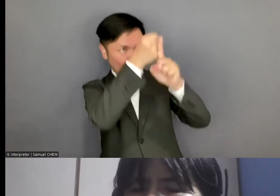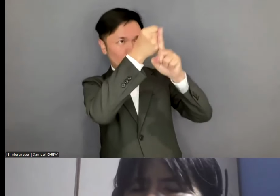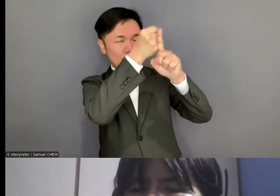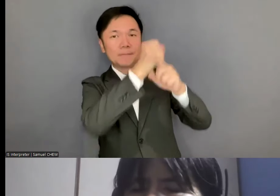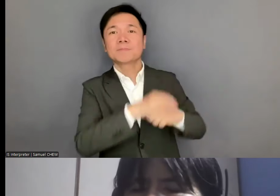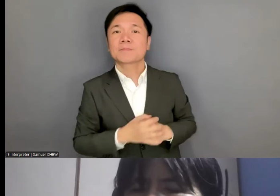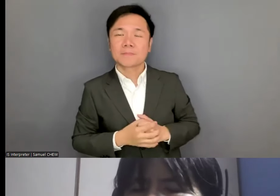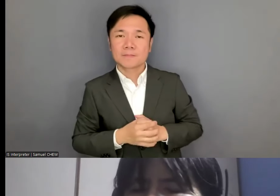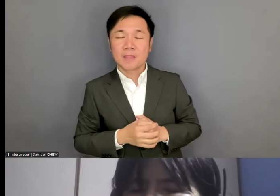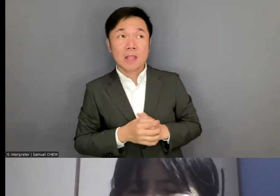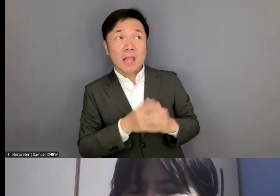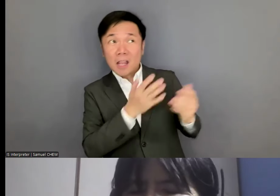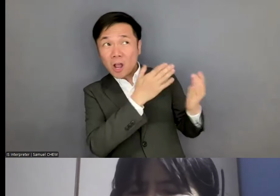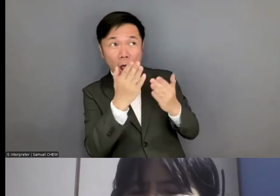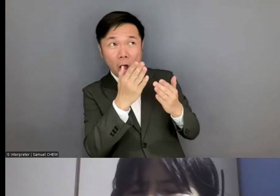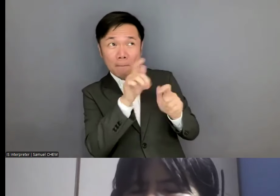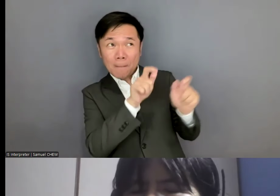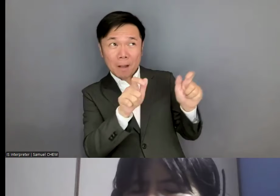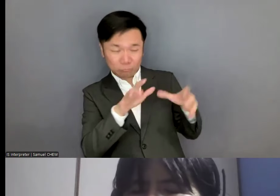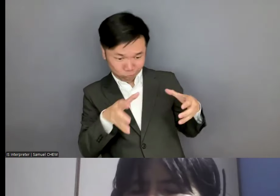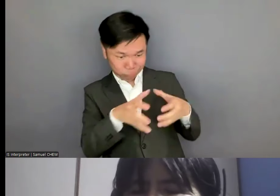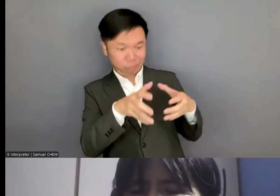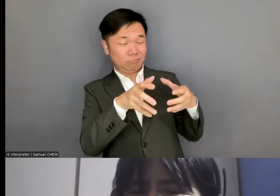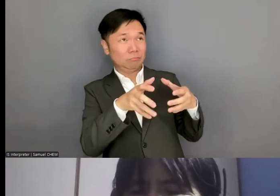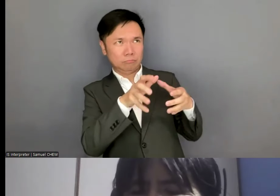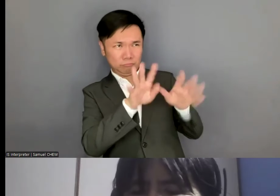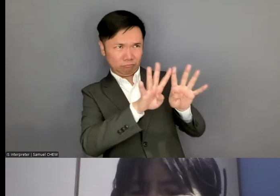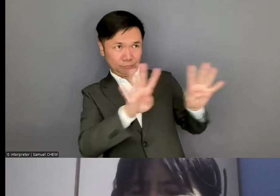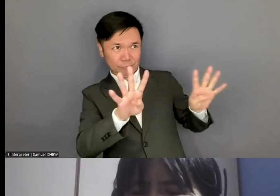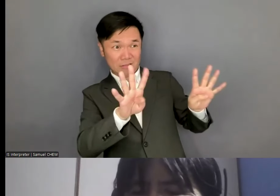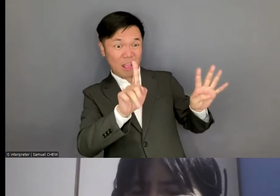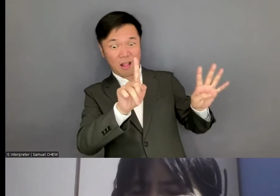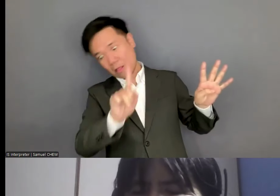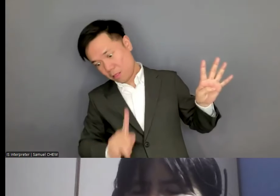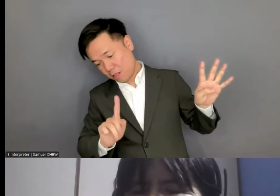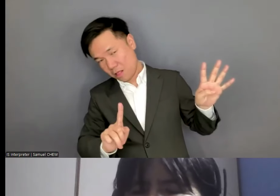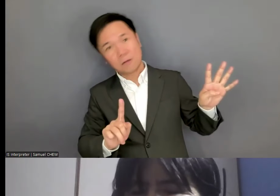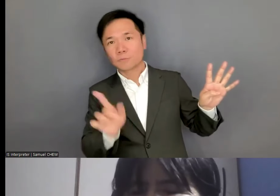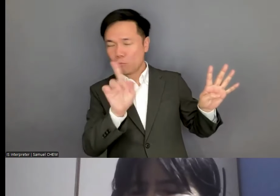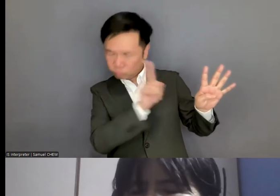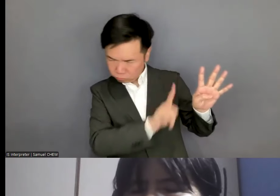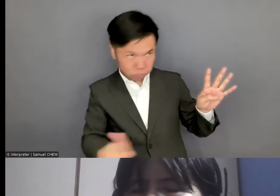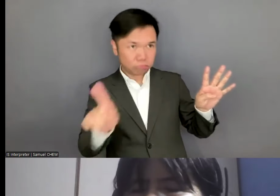and to achieve that nobody is left behind. This is what I have prepared for today. Thank you so much.